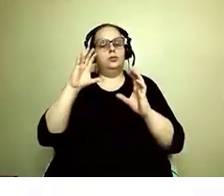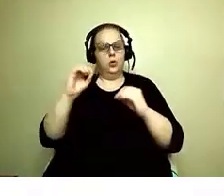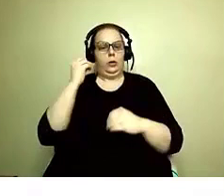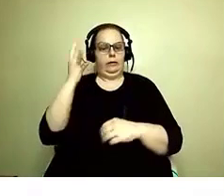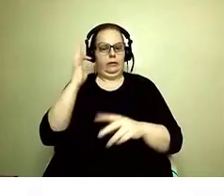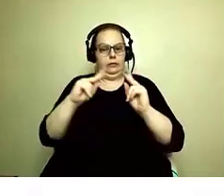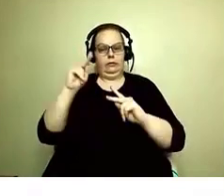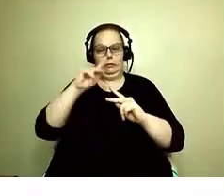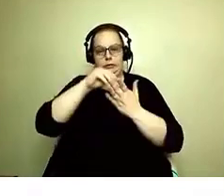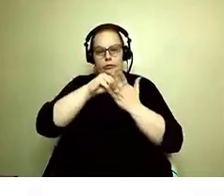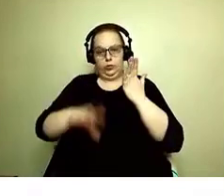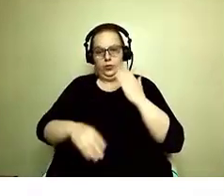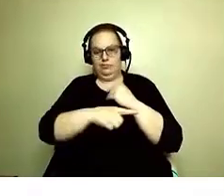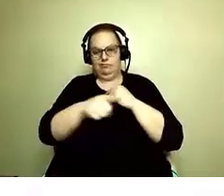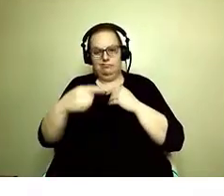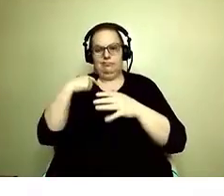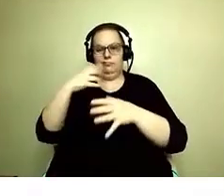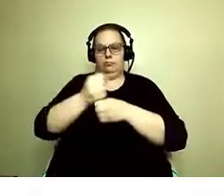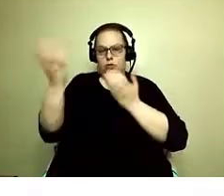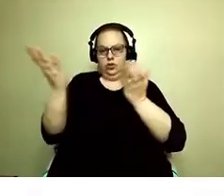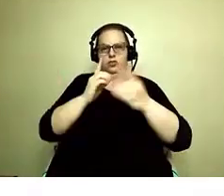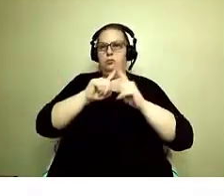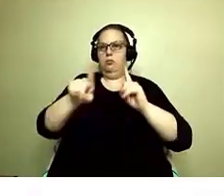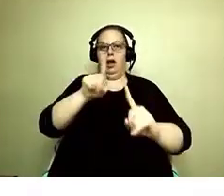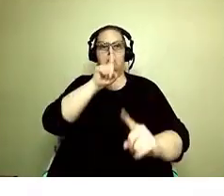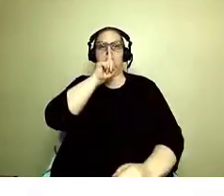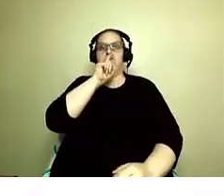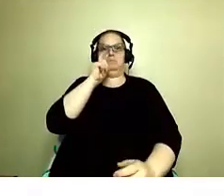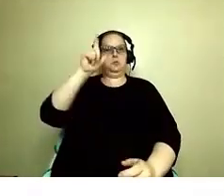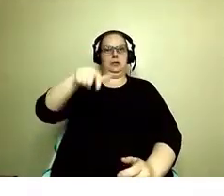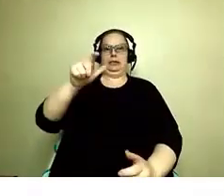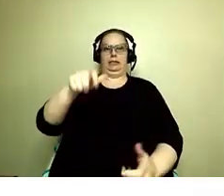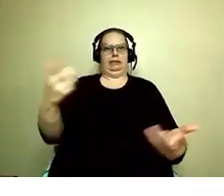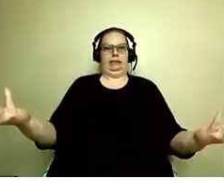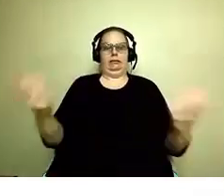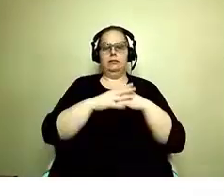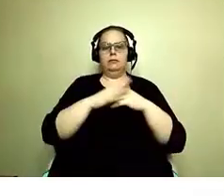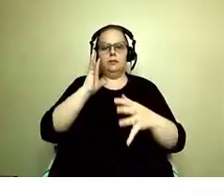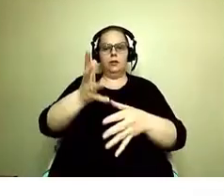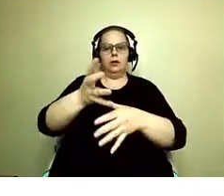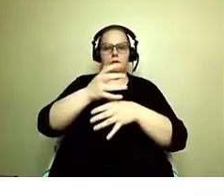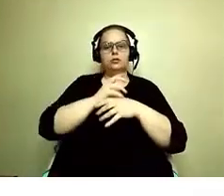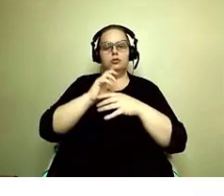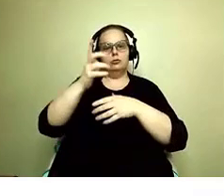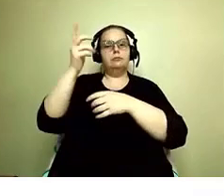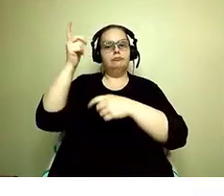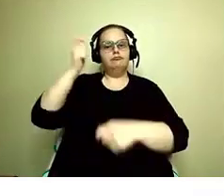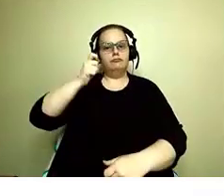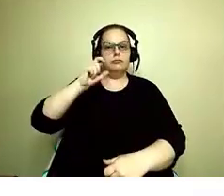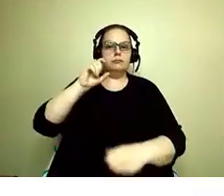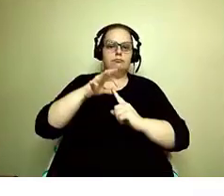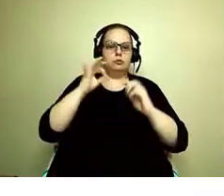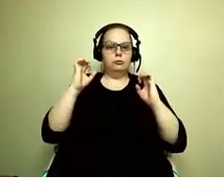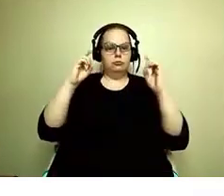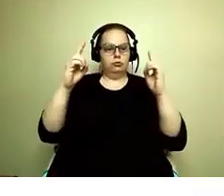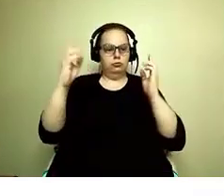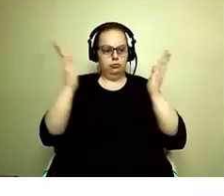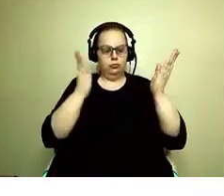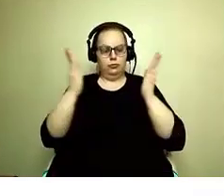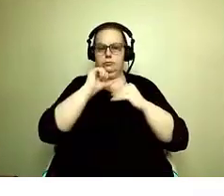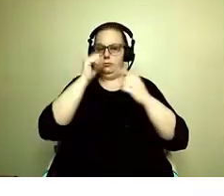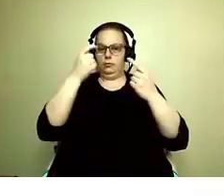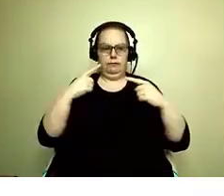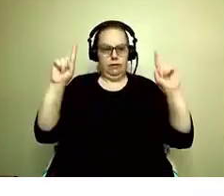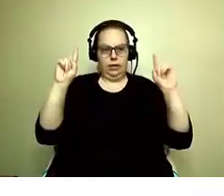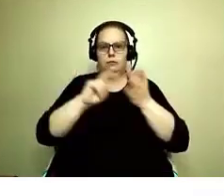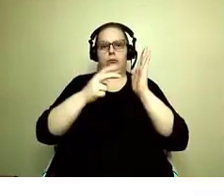being accurately evaluated or identified, or when they're receiving special education services that are ineffective, they are not getting what they